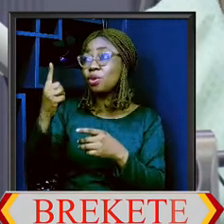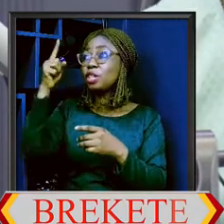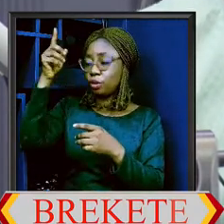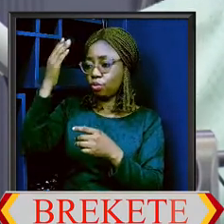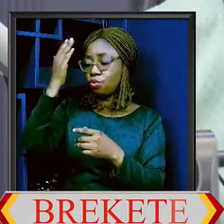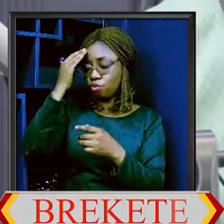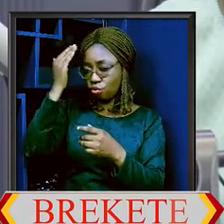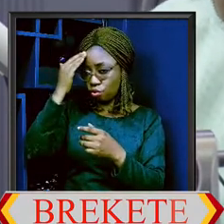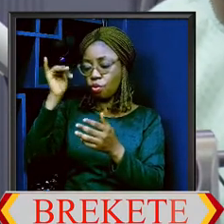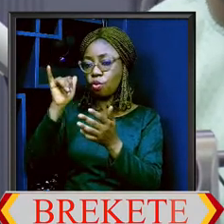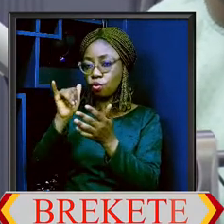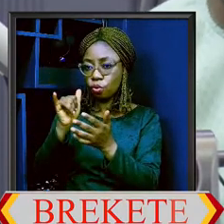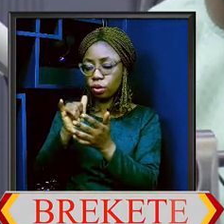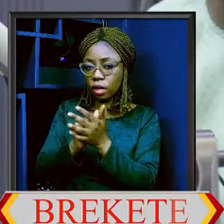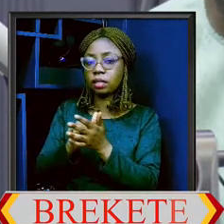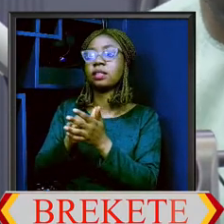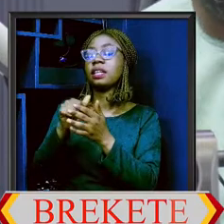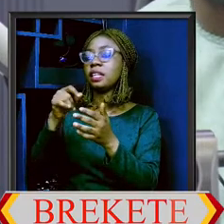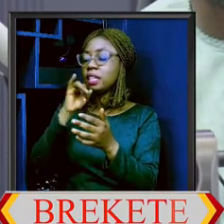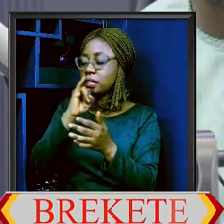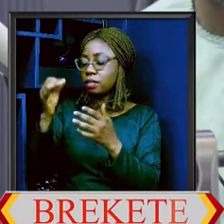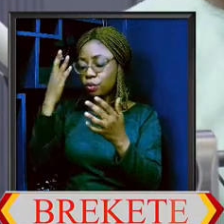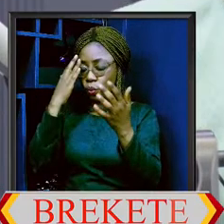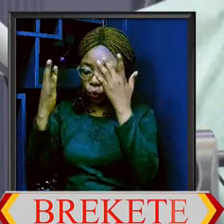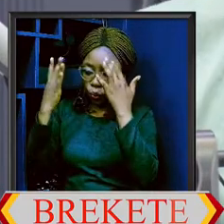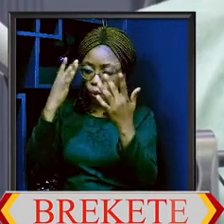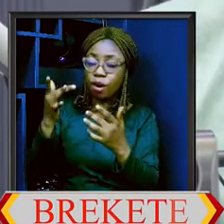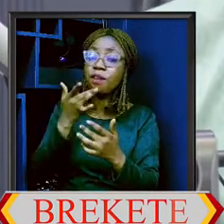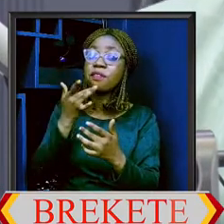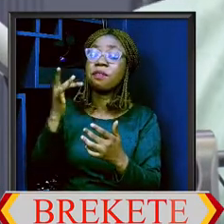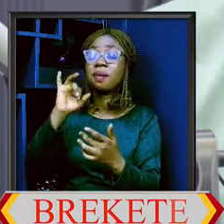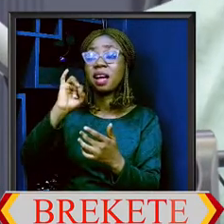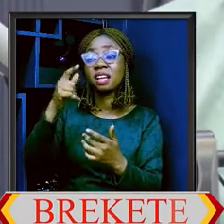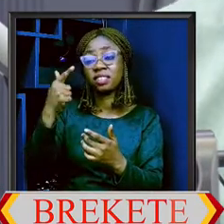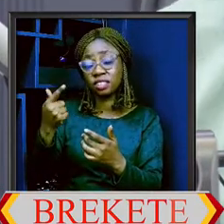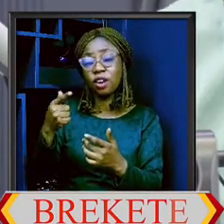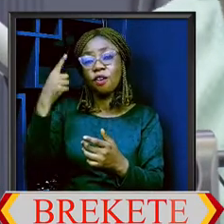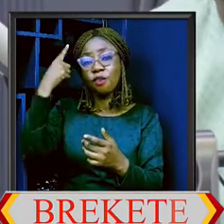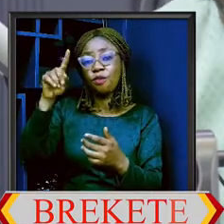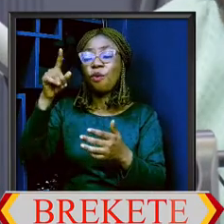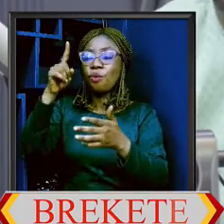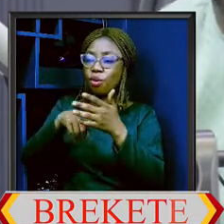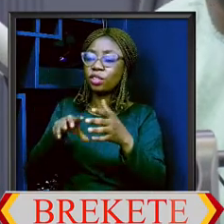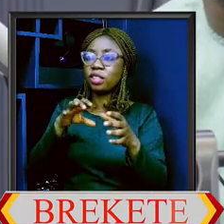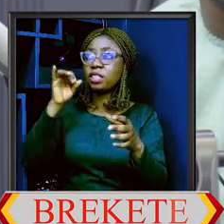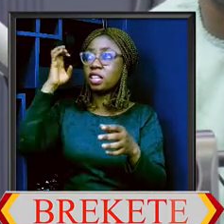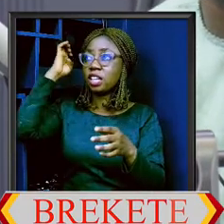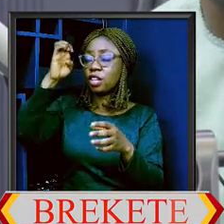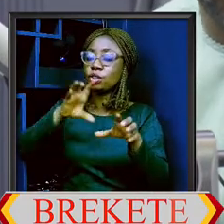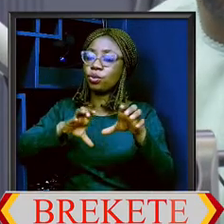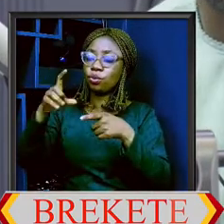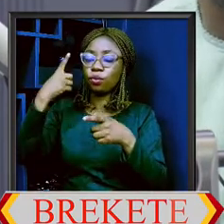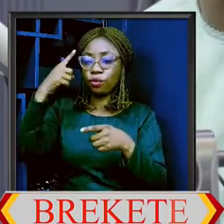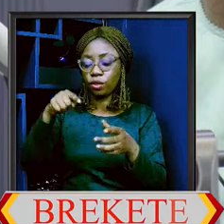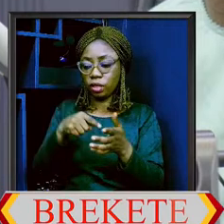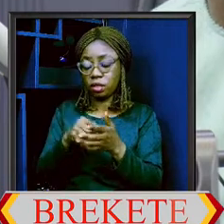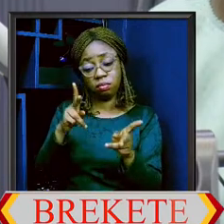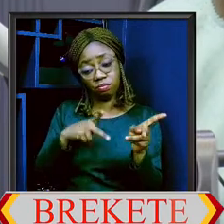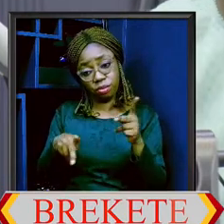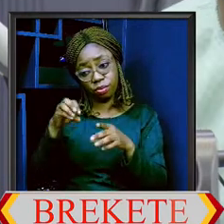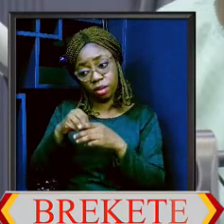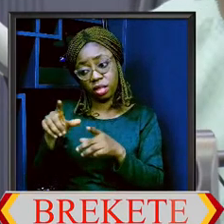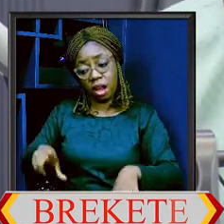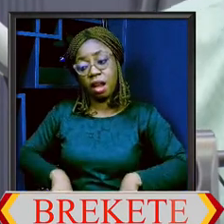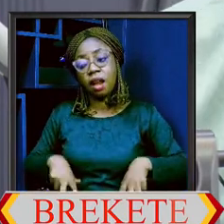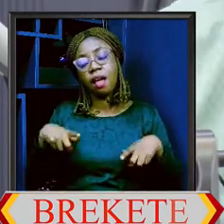where they worry former igp adamu Muhammad for this thing when you do for these people for their lives God may